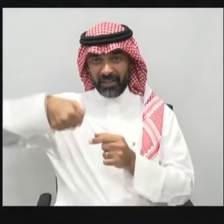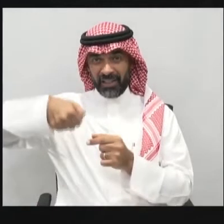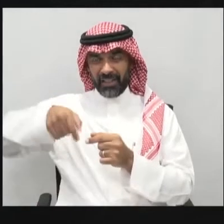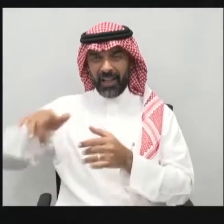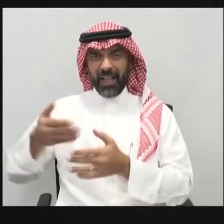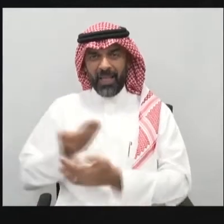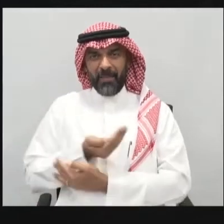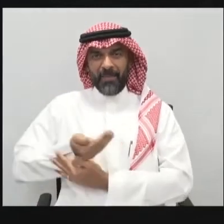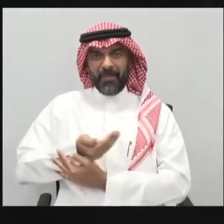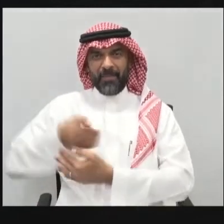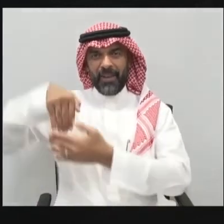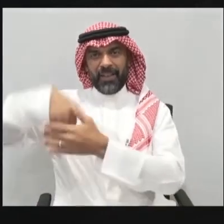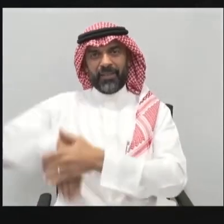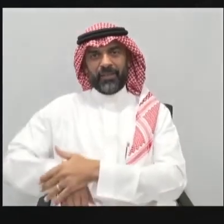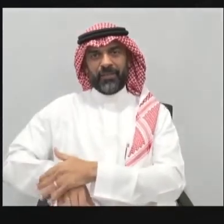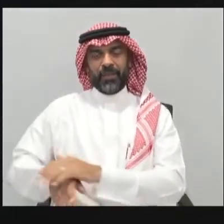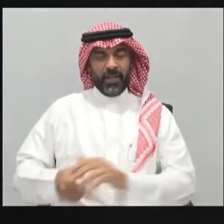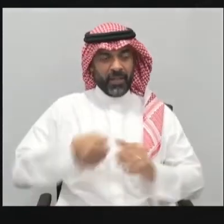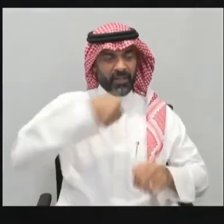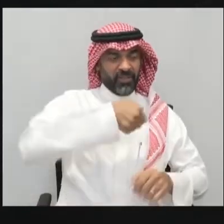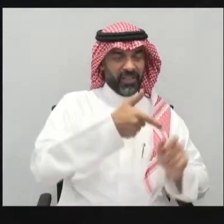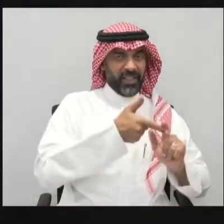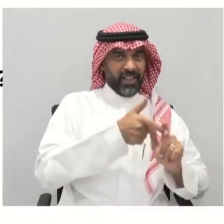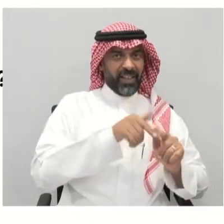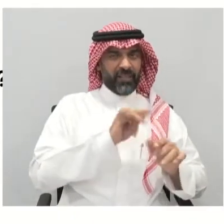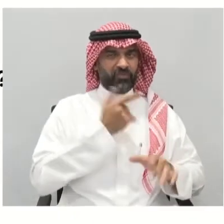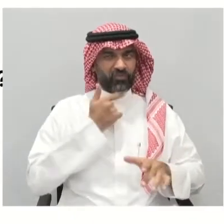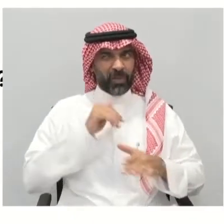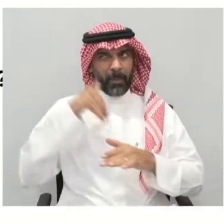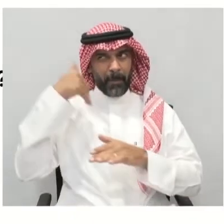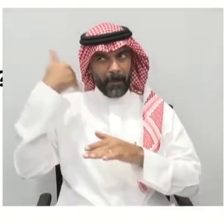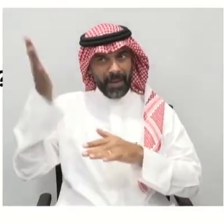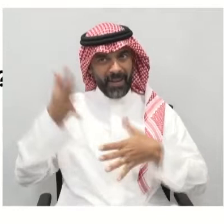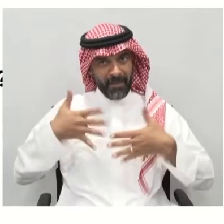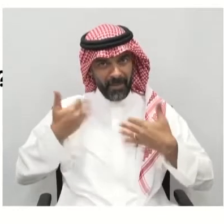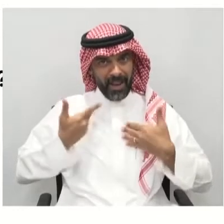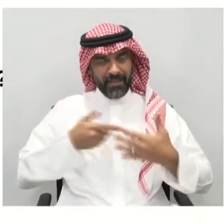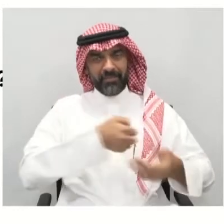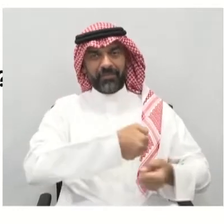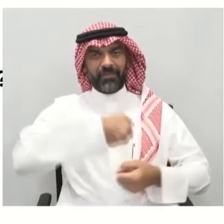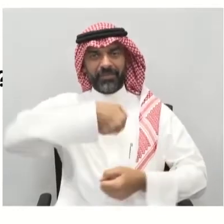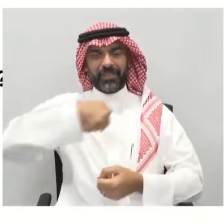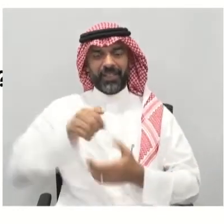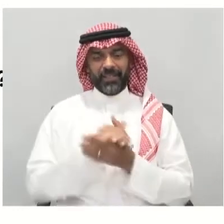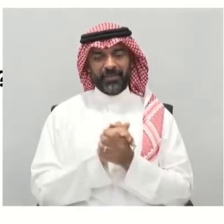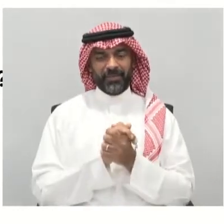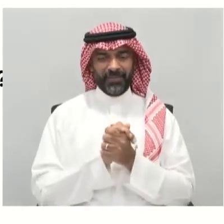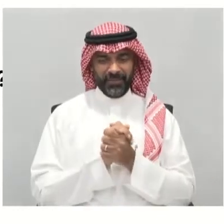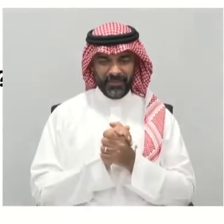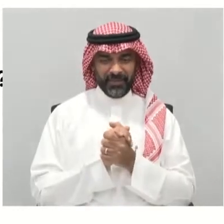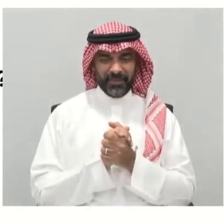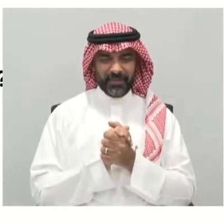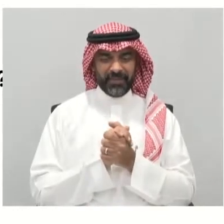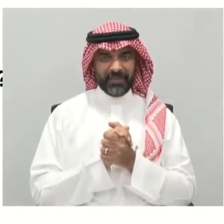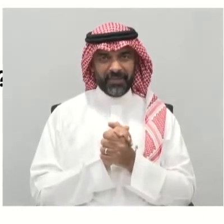of a sentence. What sentence can we write? Let's look at this one more time. Why did Layla organize her toys in 2